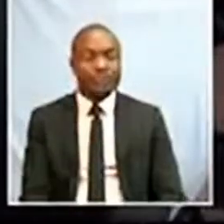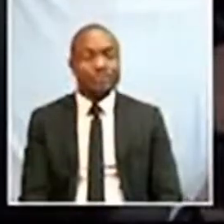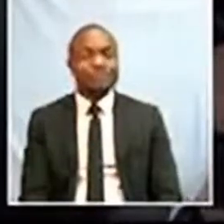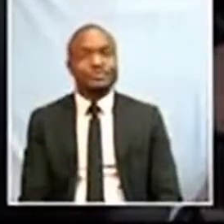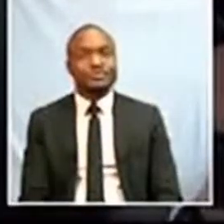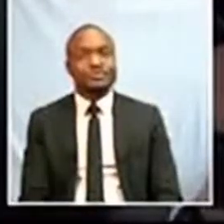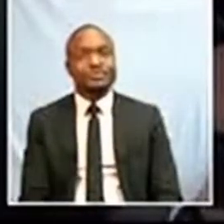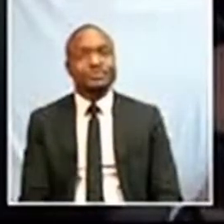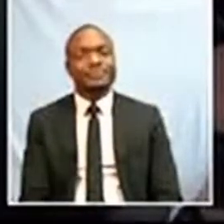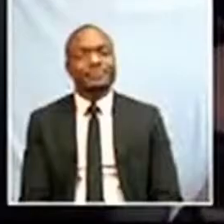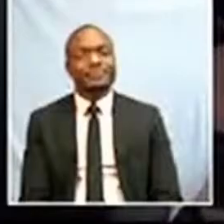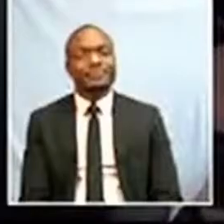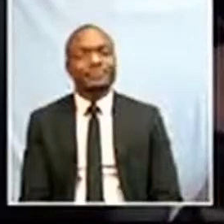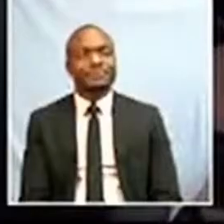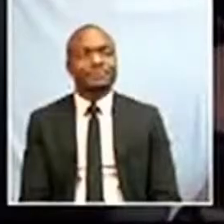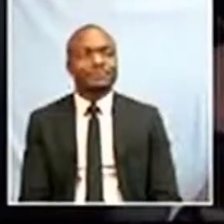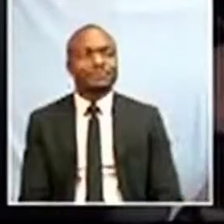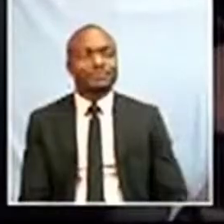and